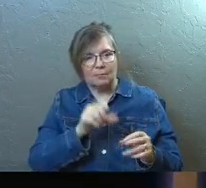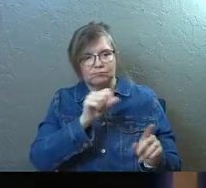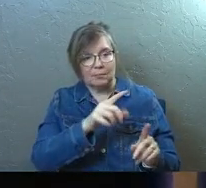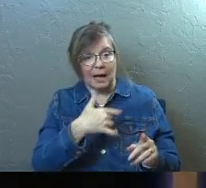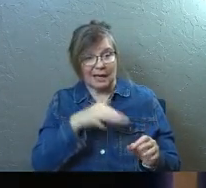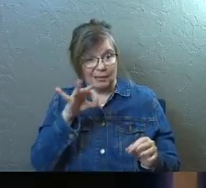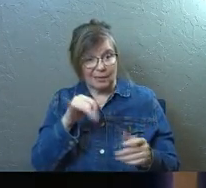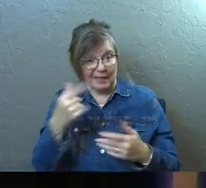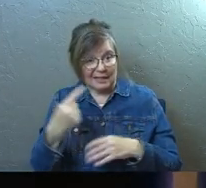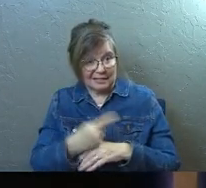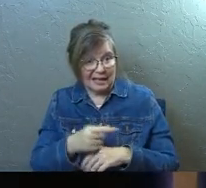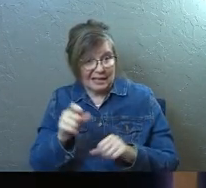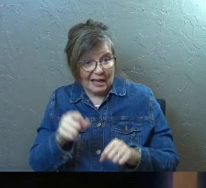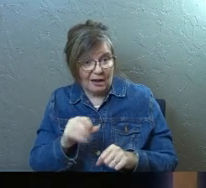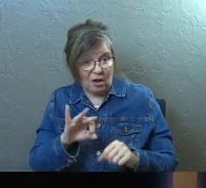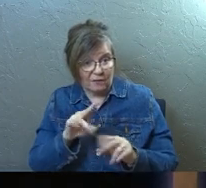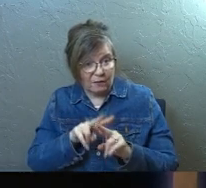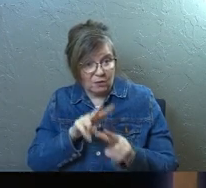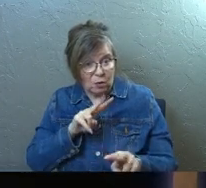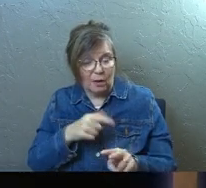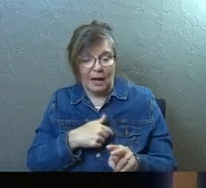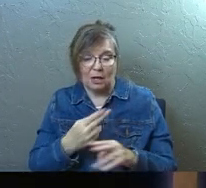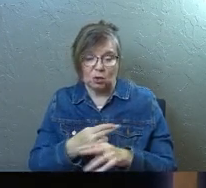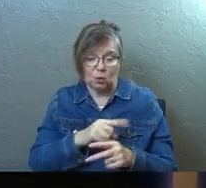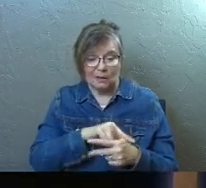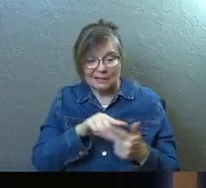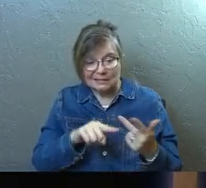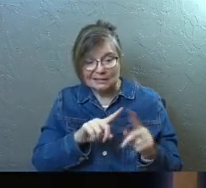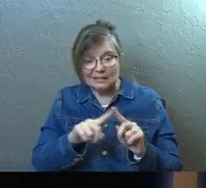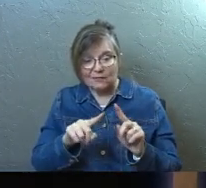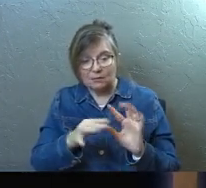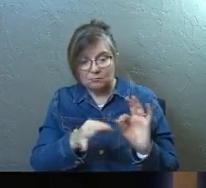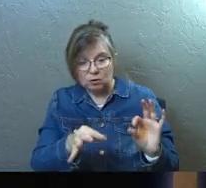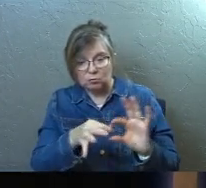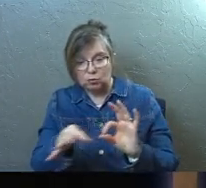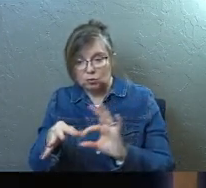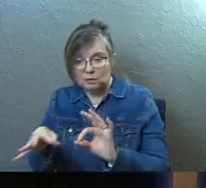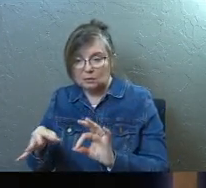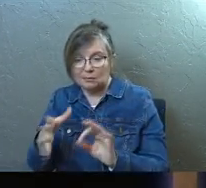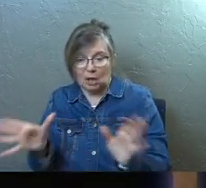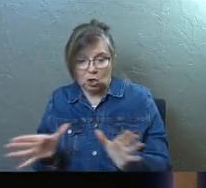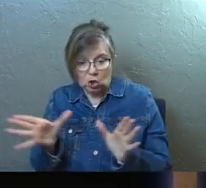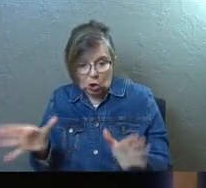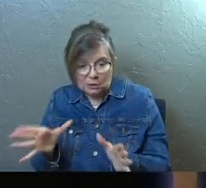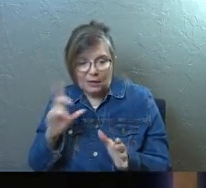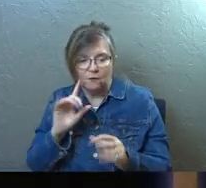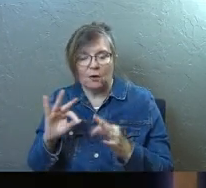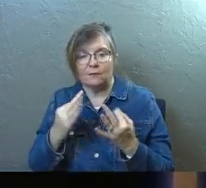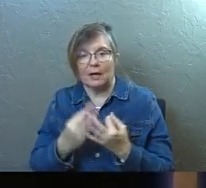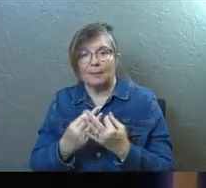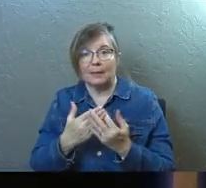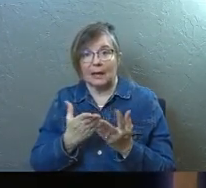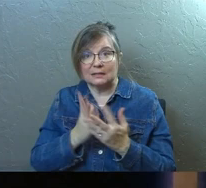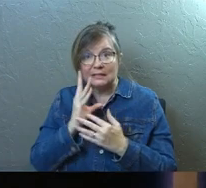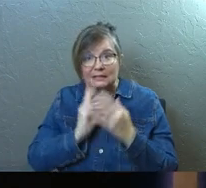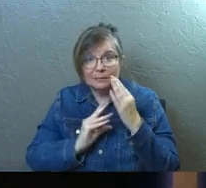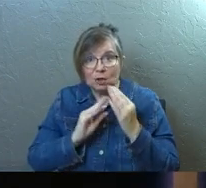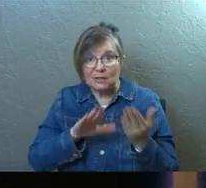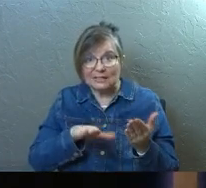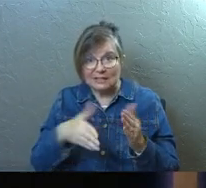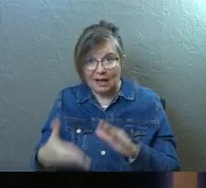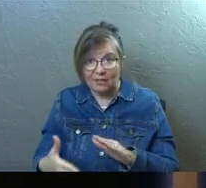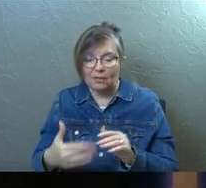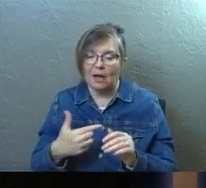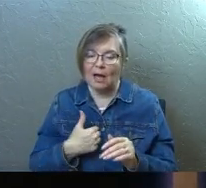I could preach that day of the funeral and I could use these different texts of scripture that are so encouraging for a family that's going through a